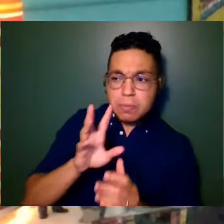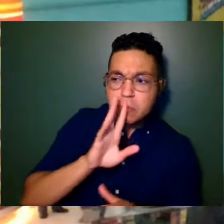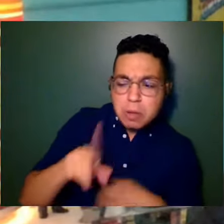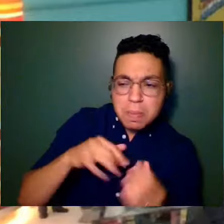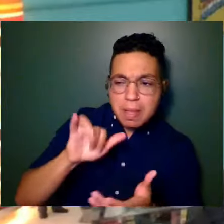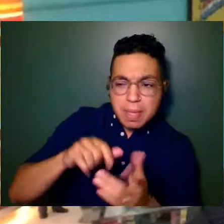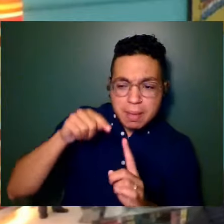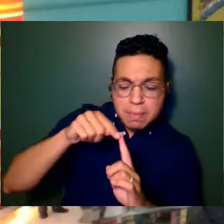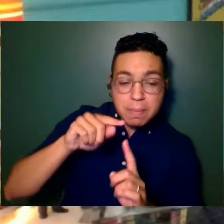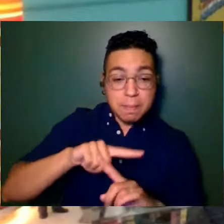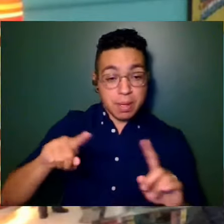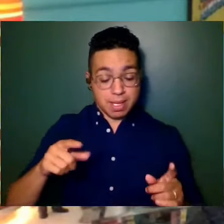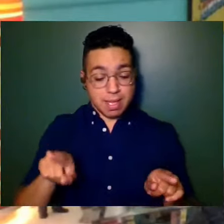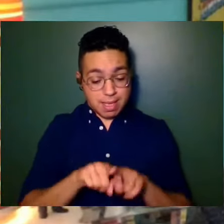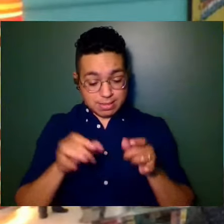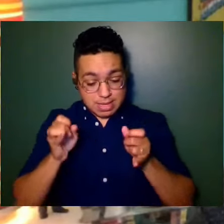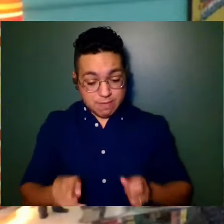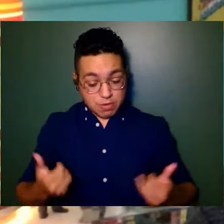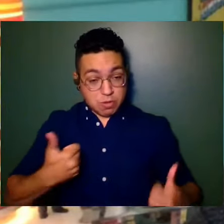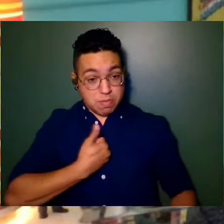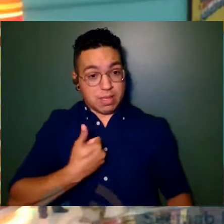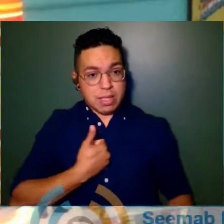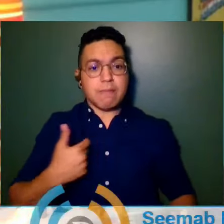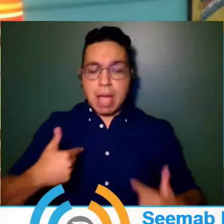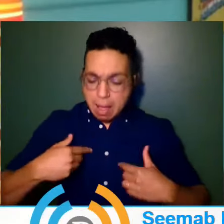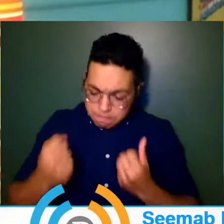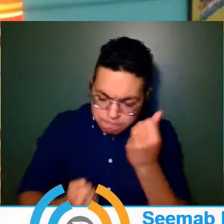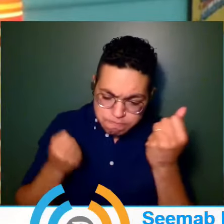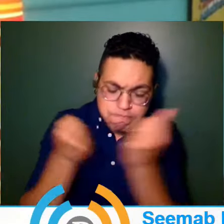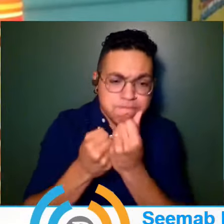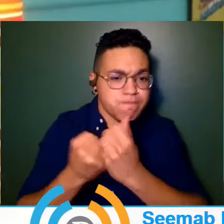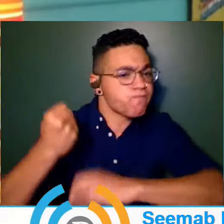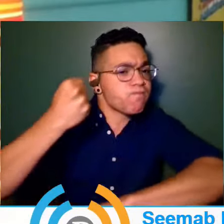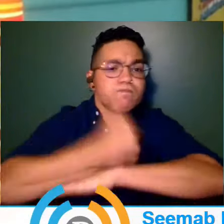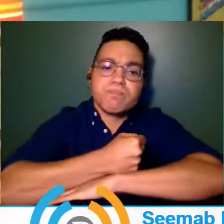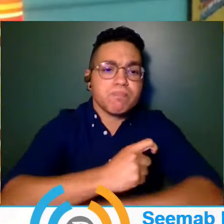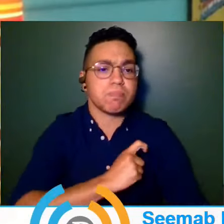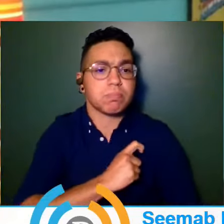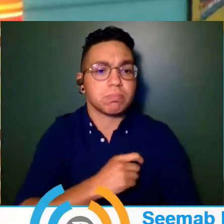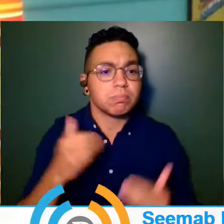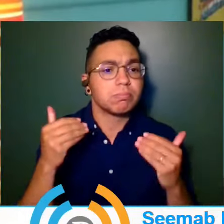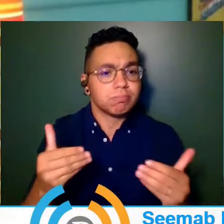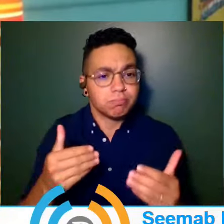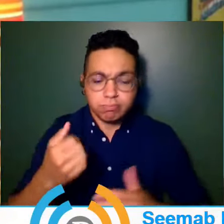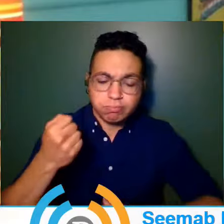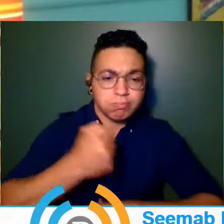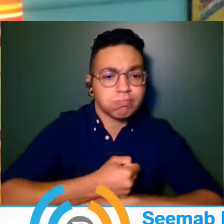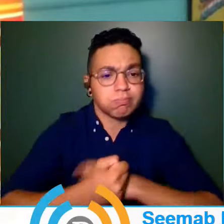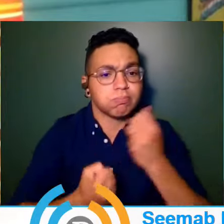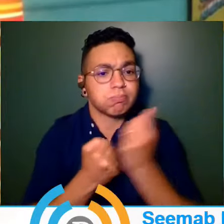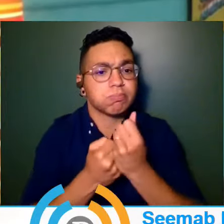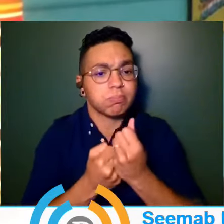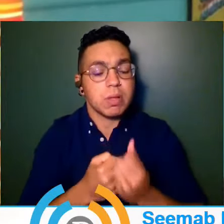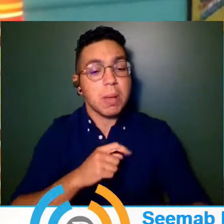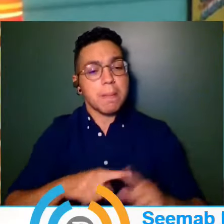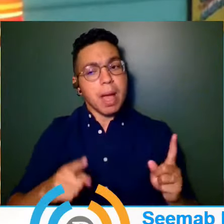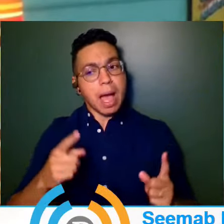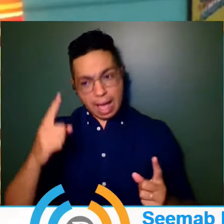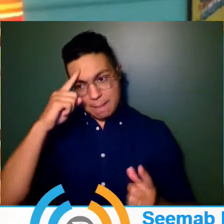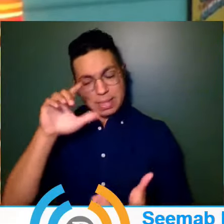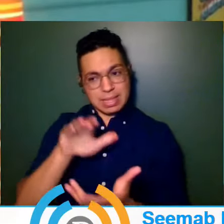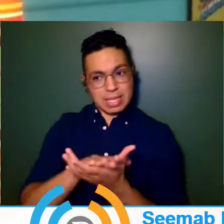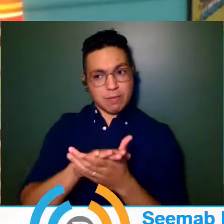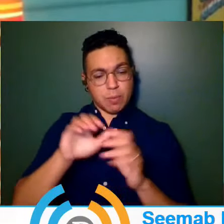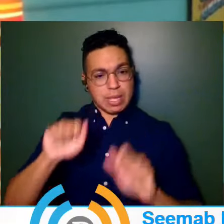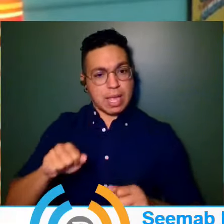speaking as an individual, I am an abolitionist, and but I believe there are practical ways to be able to approach abolition, and it's